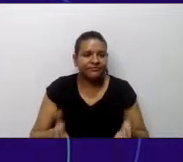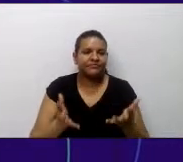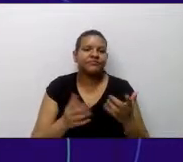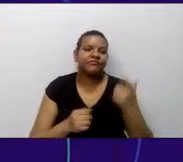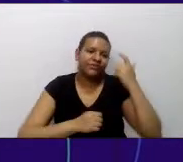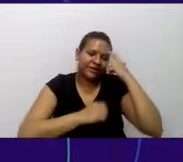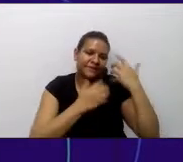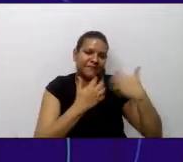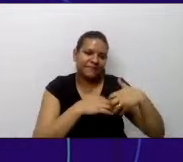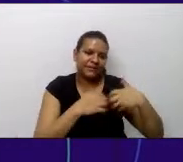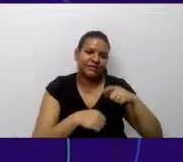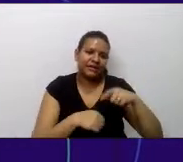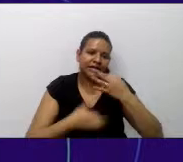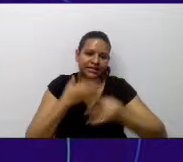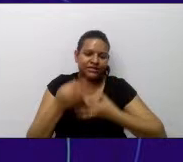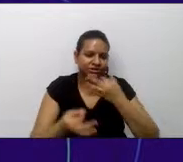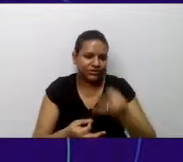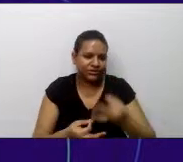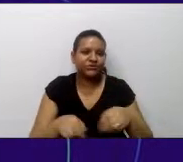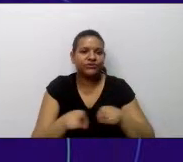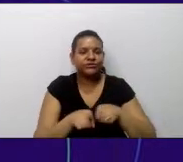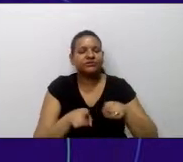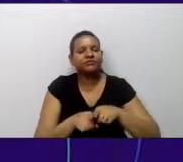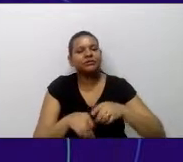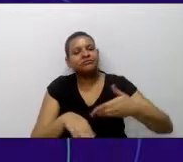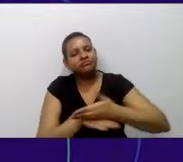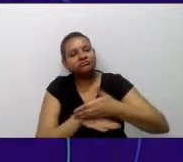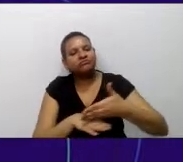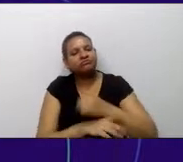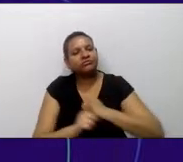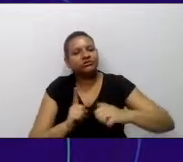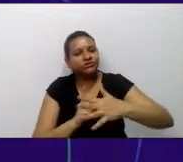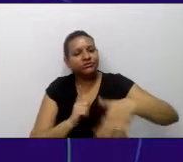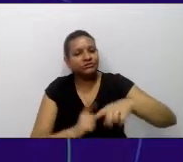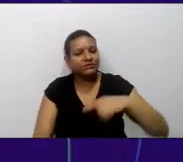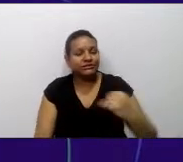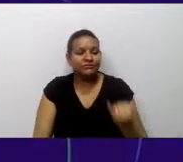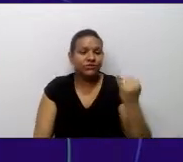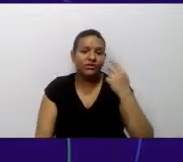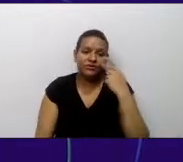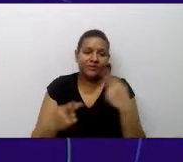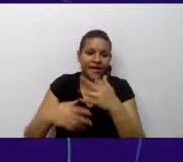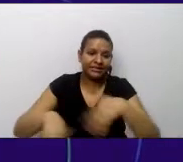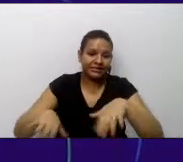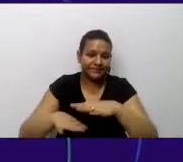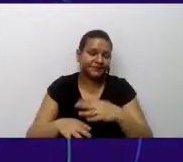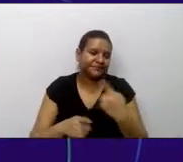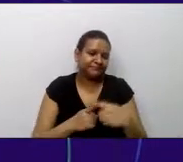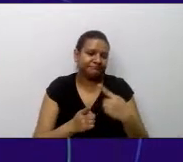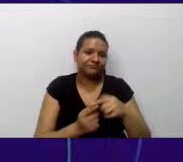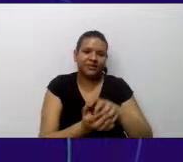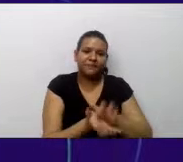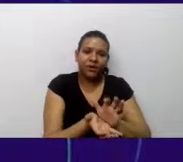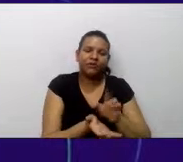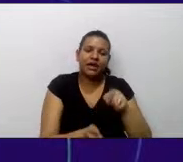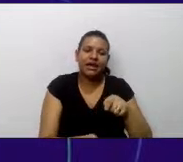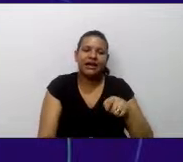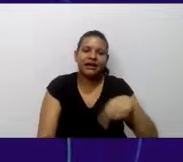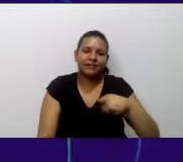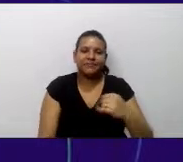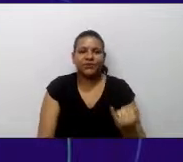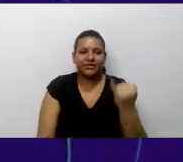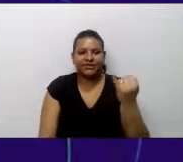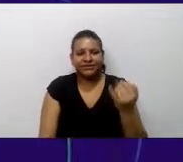engage in social practices that are relevant to them. Pokemon cards were very relevant to them, using the language, of